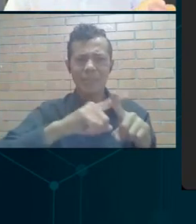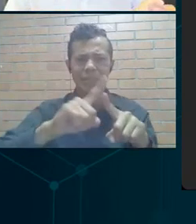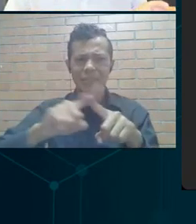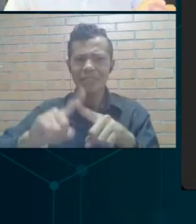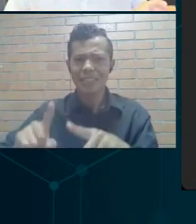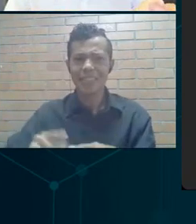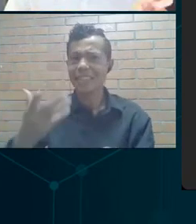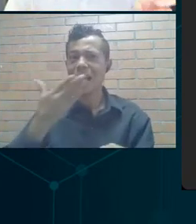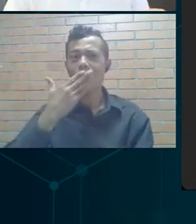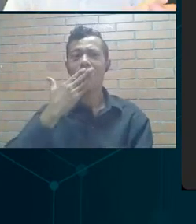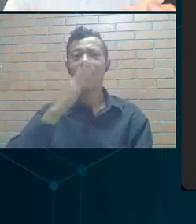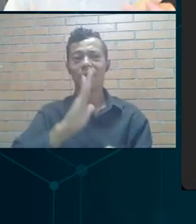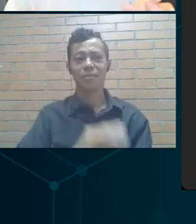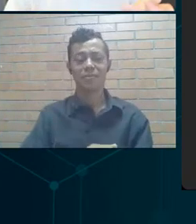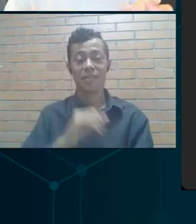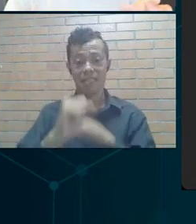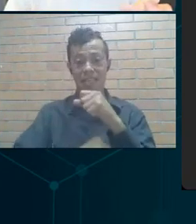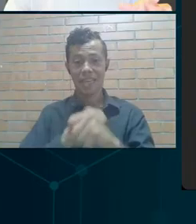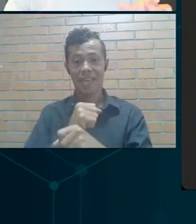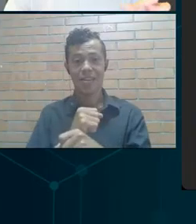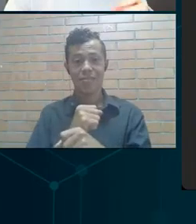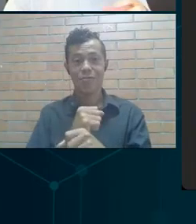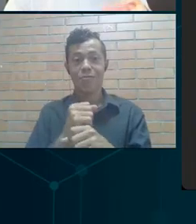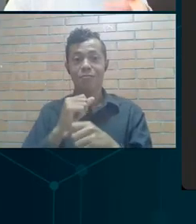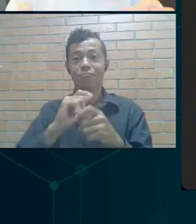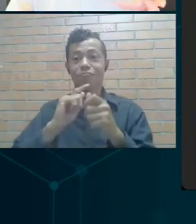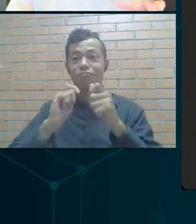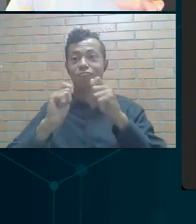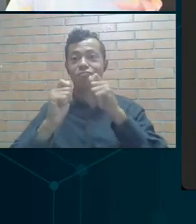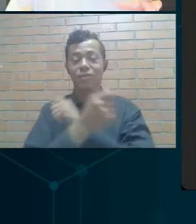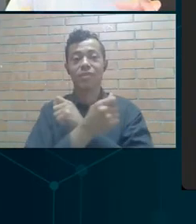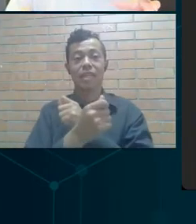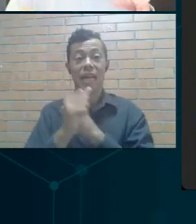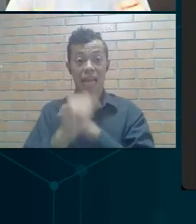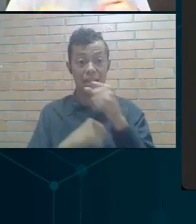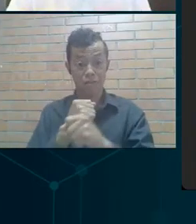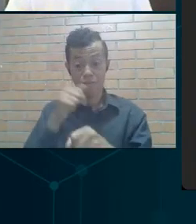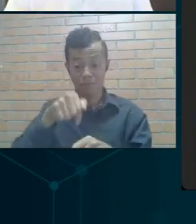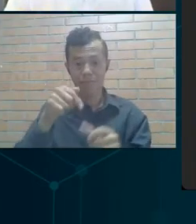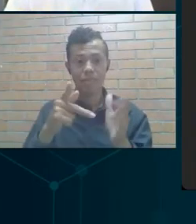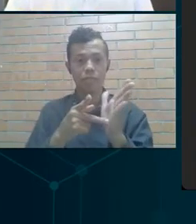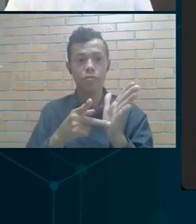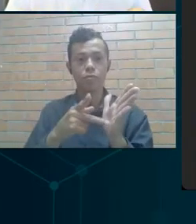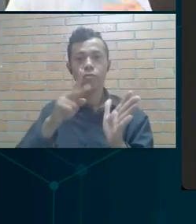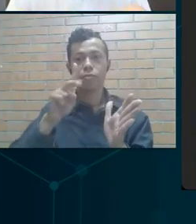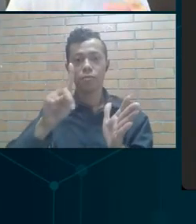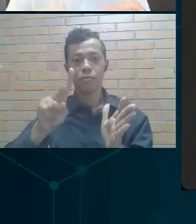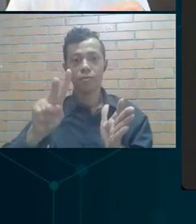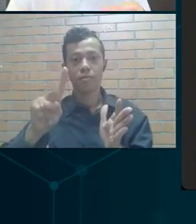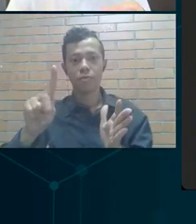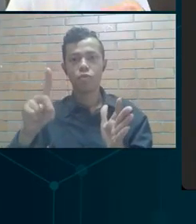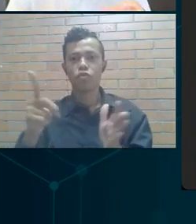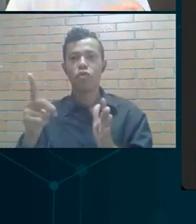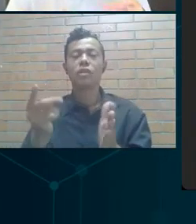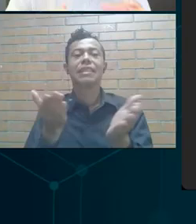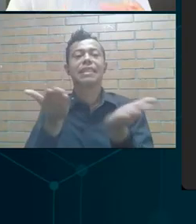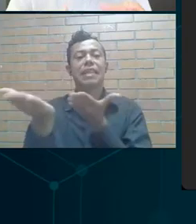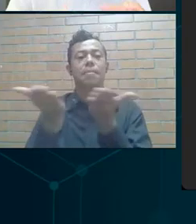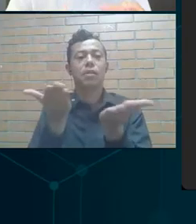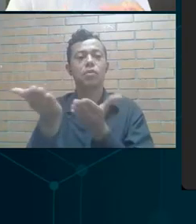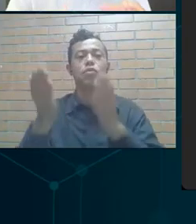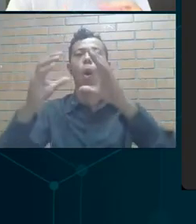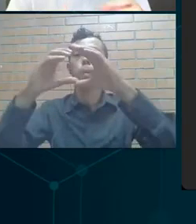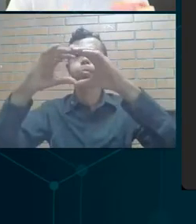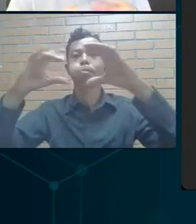2001, Salesforce introduces cloud services, a new way to acquire